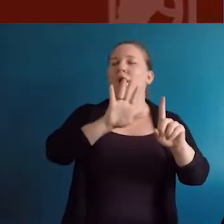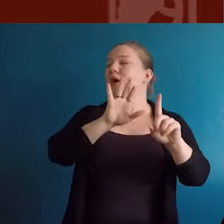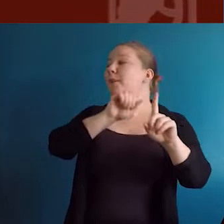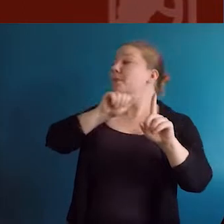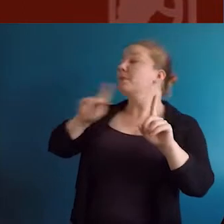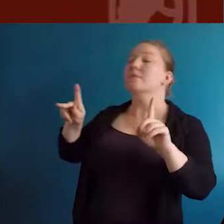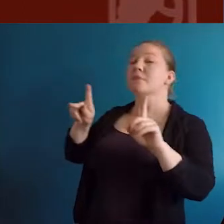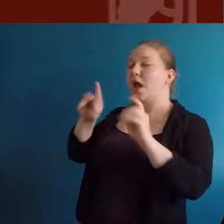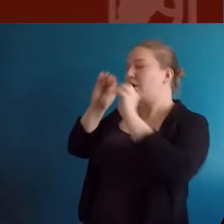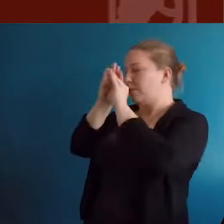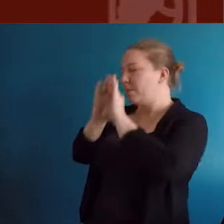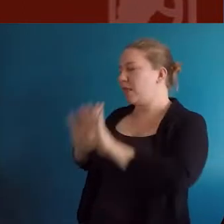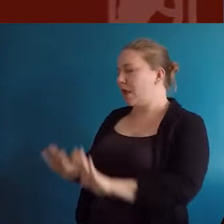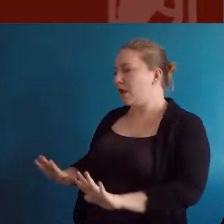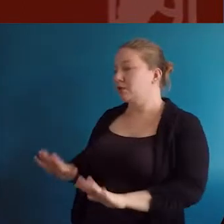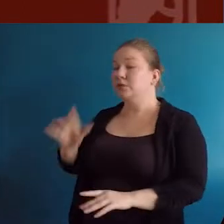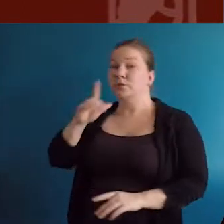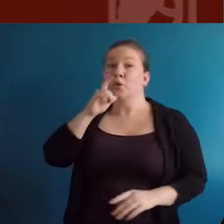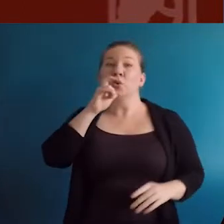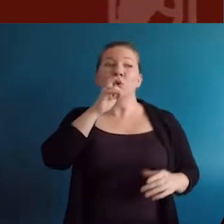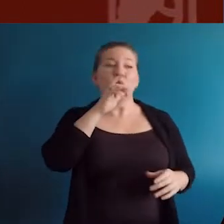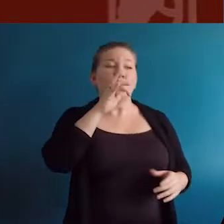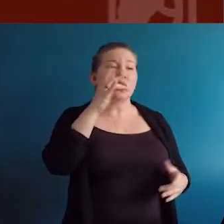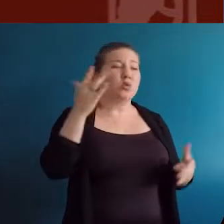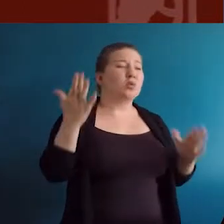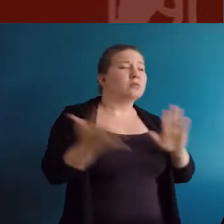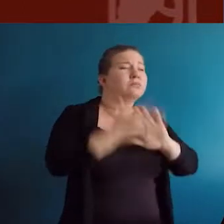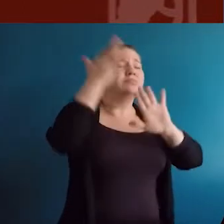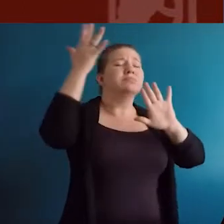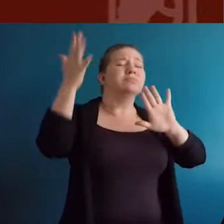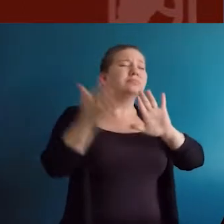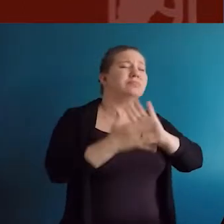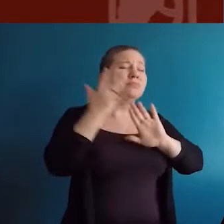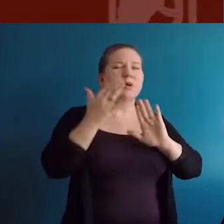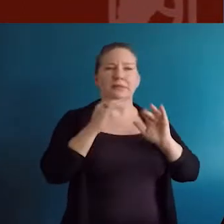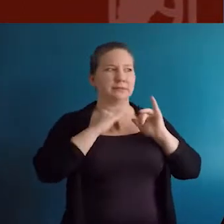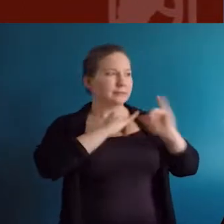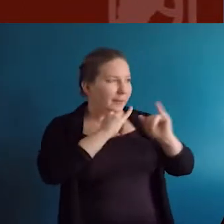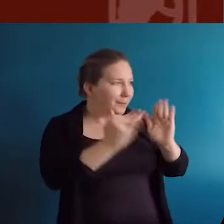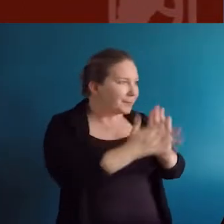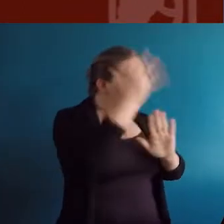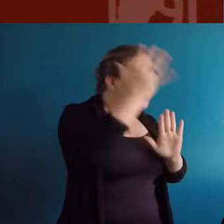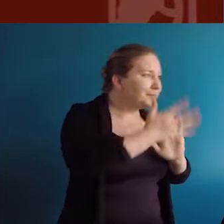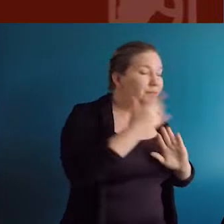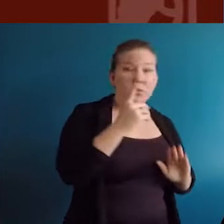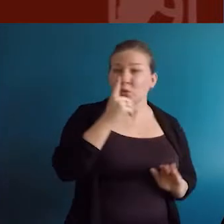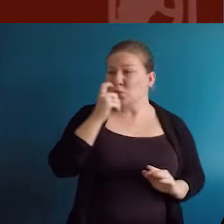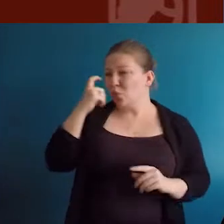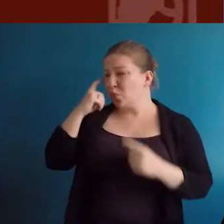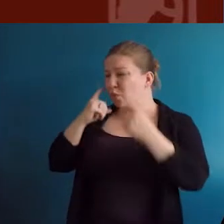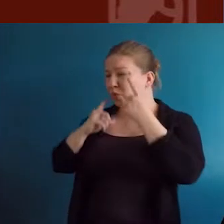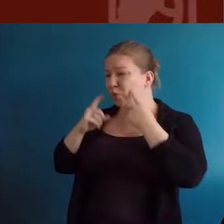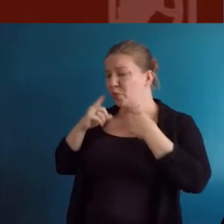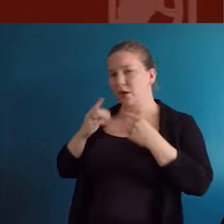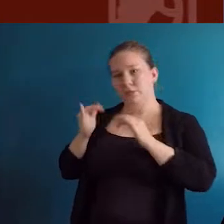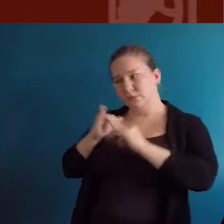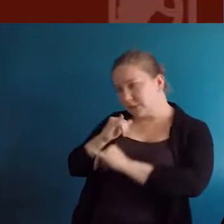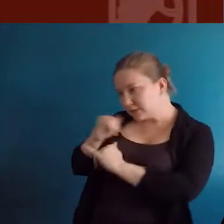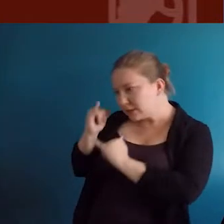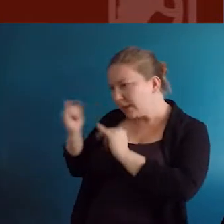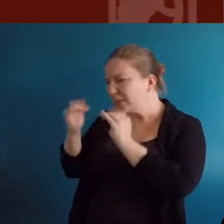Rejoice with those who rejoice. Weep with those who weep. Live in harmony with one